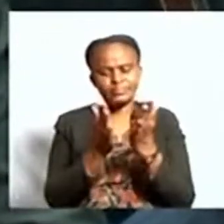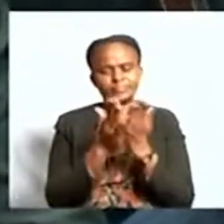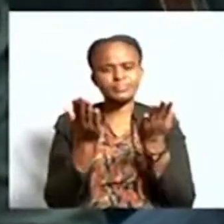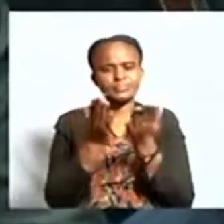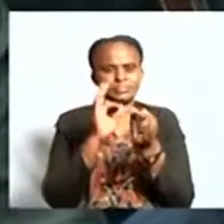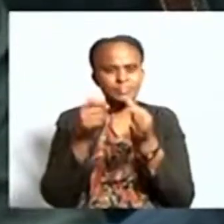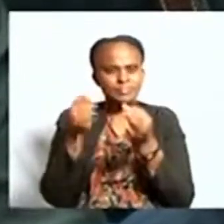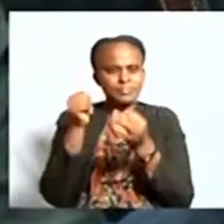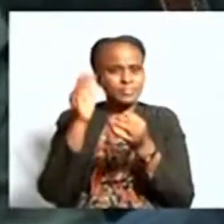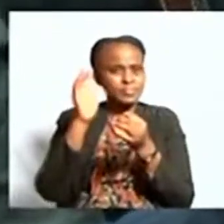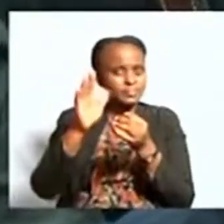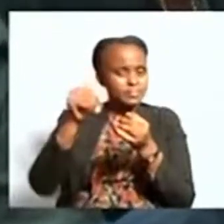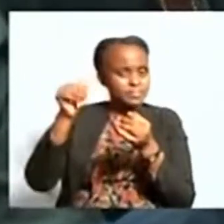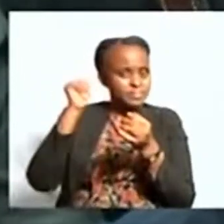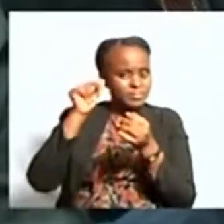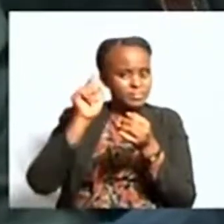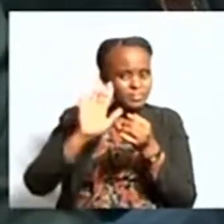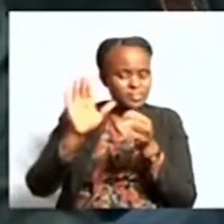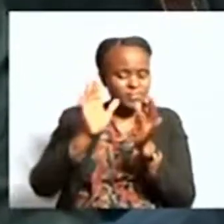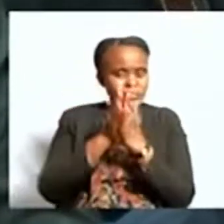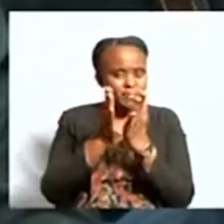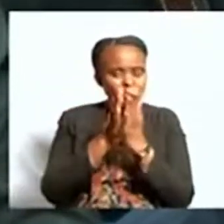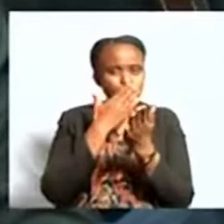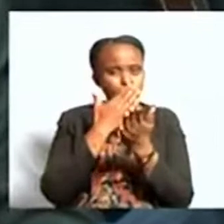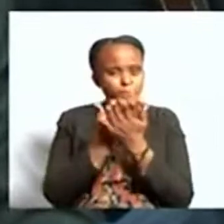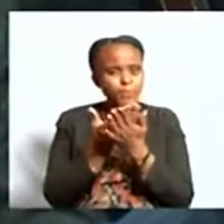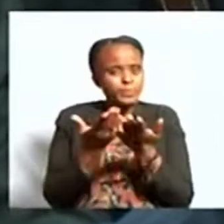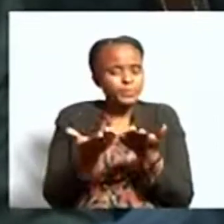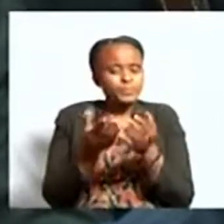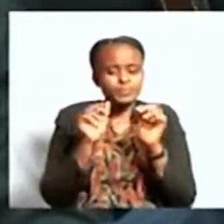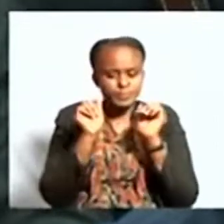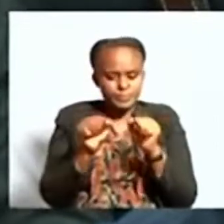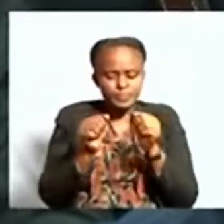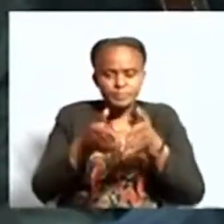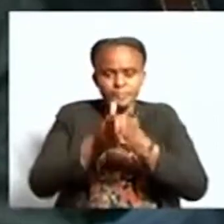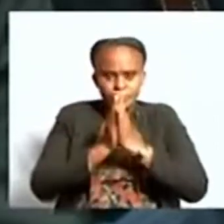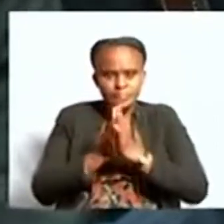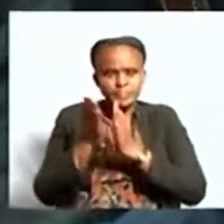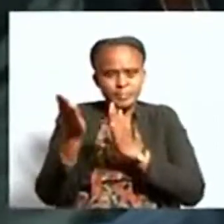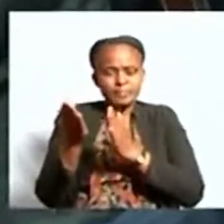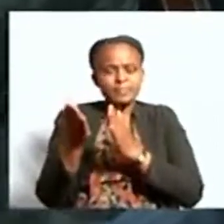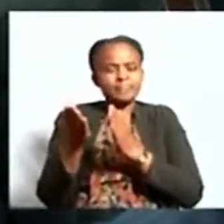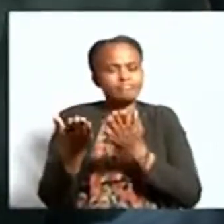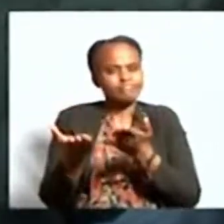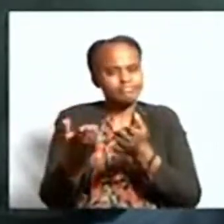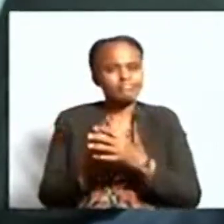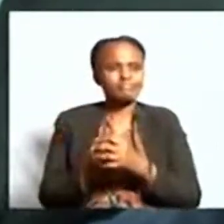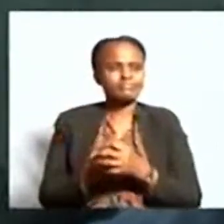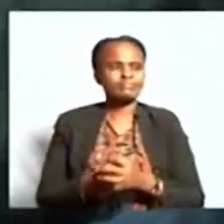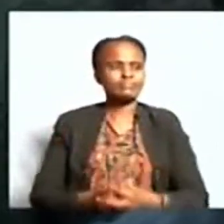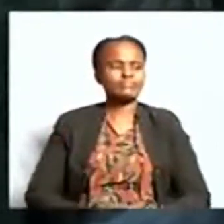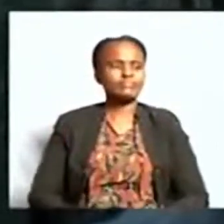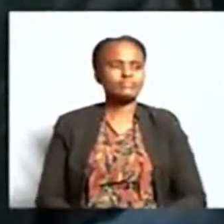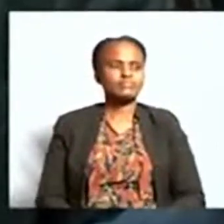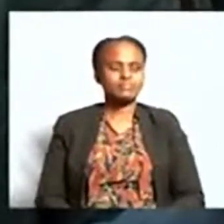they are going to disown their report, well and good, we can ask them to,